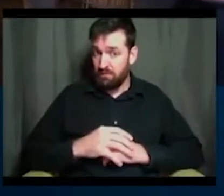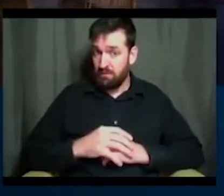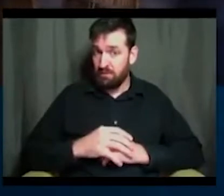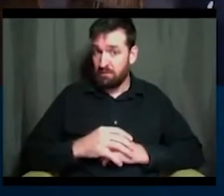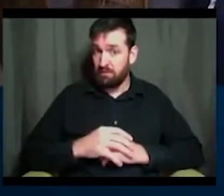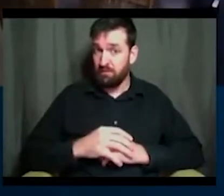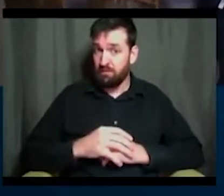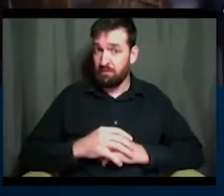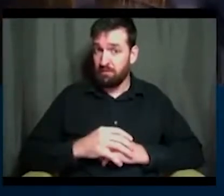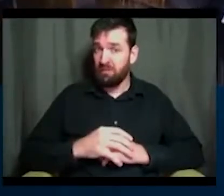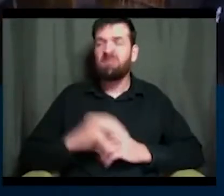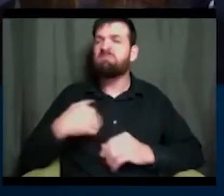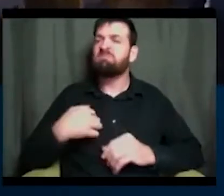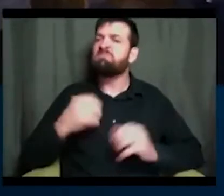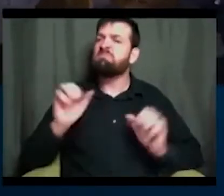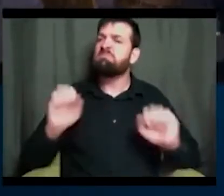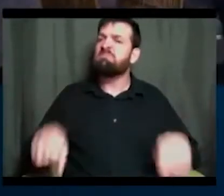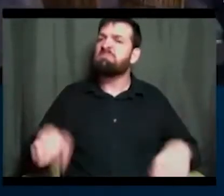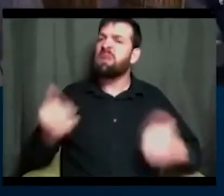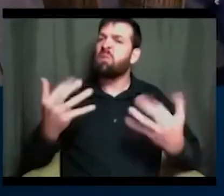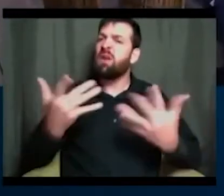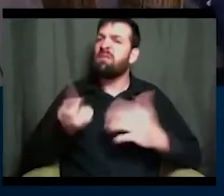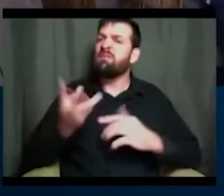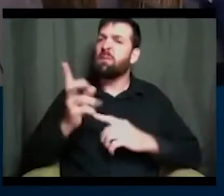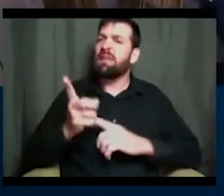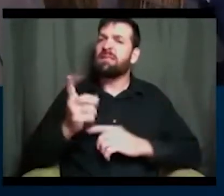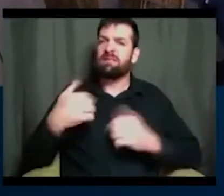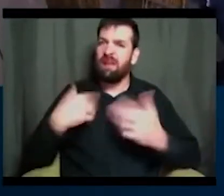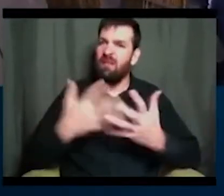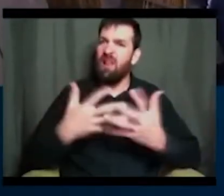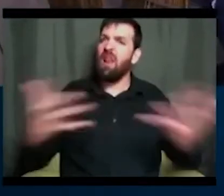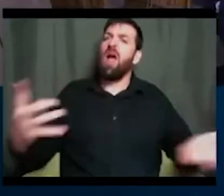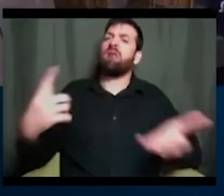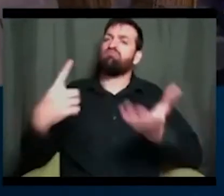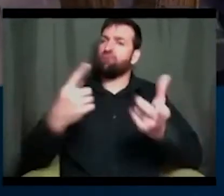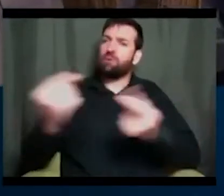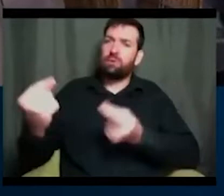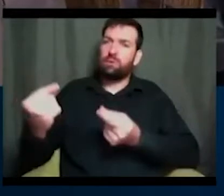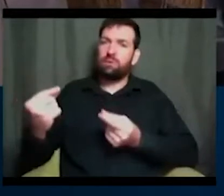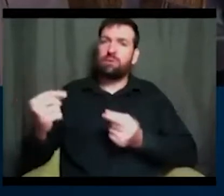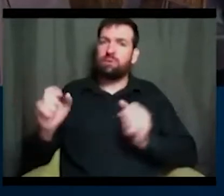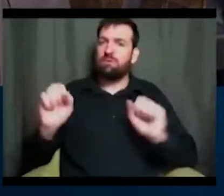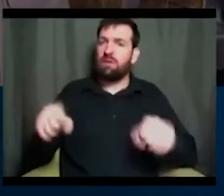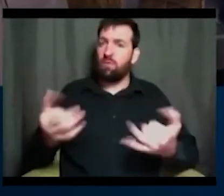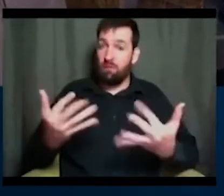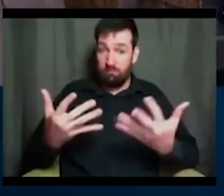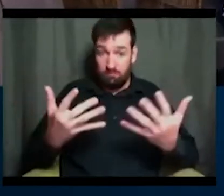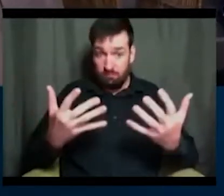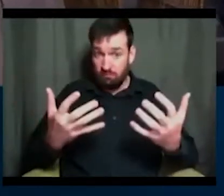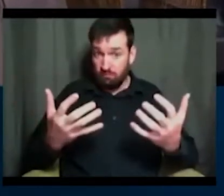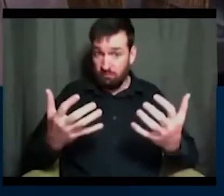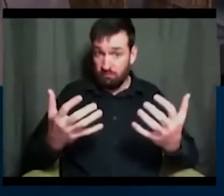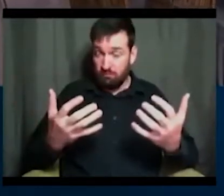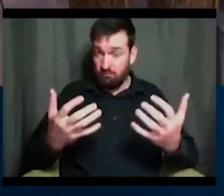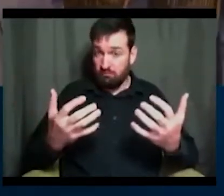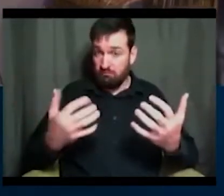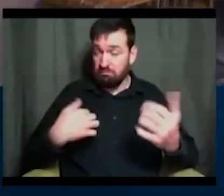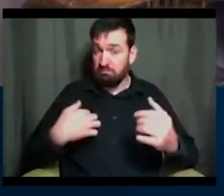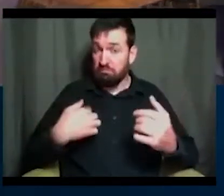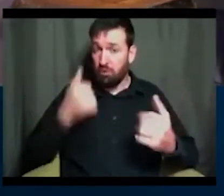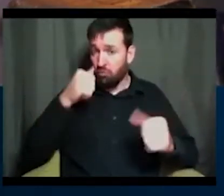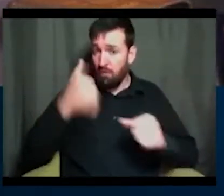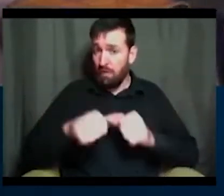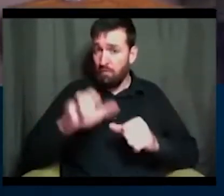Let's just wait a few minutes, okay? We got lots to get to today, okay? Okay. Do you want to, why don't you step out? Remember Alexis, who you spoke